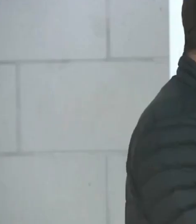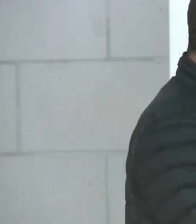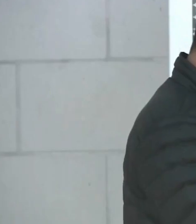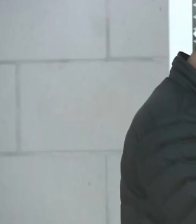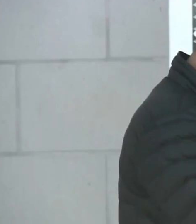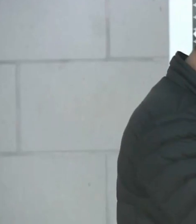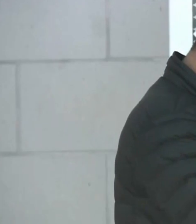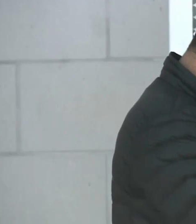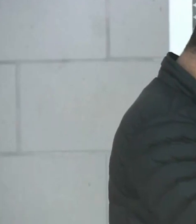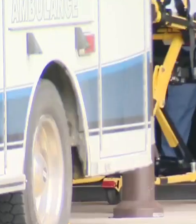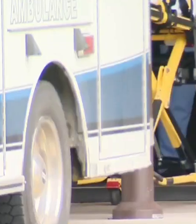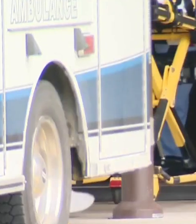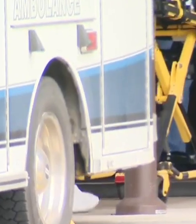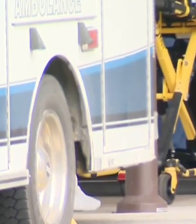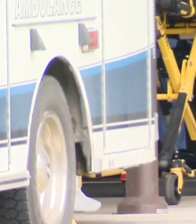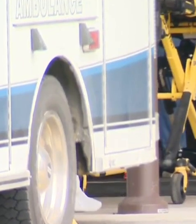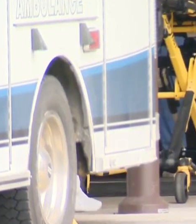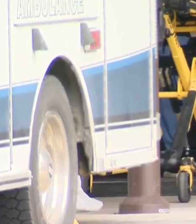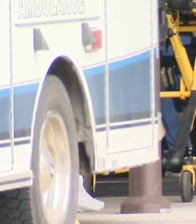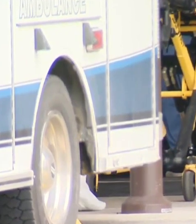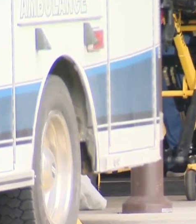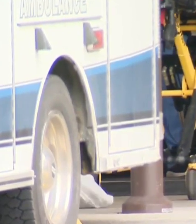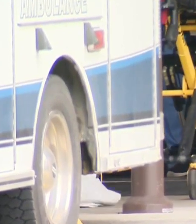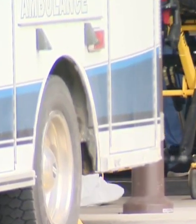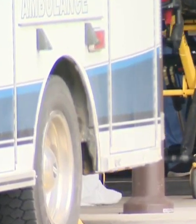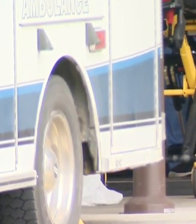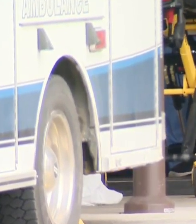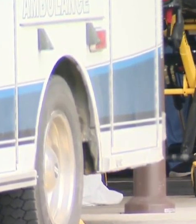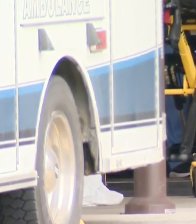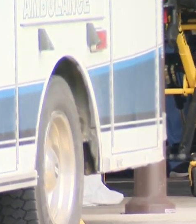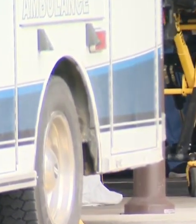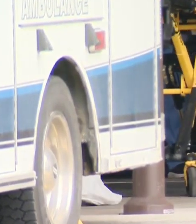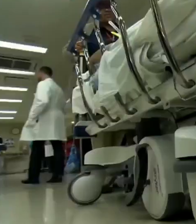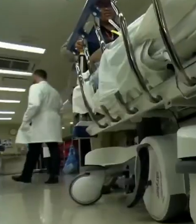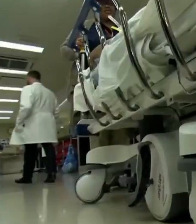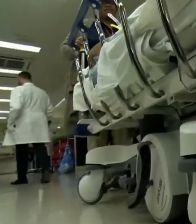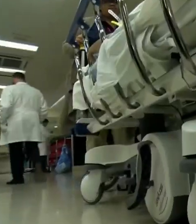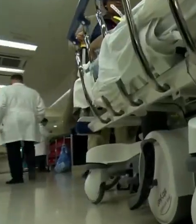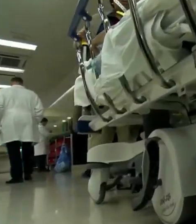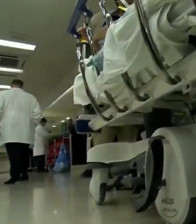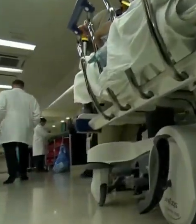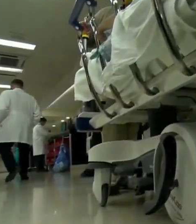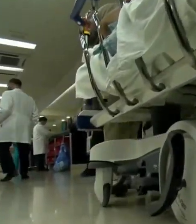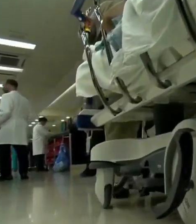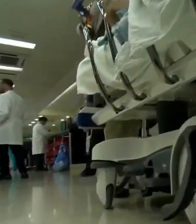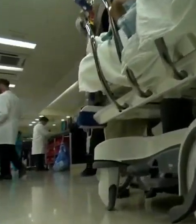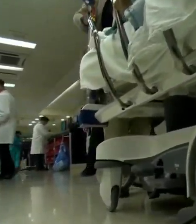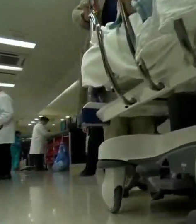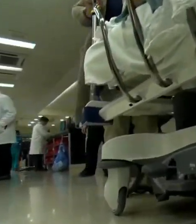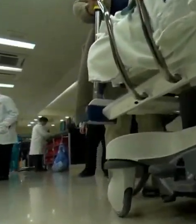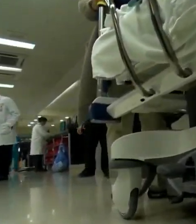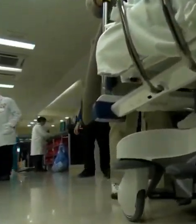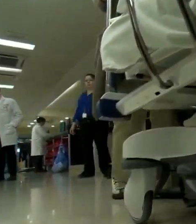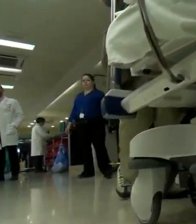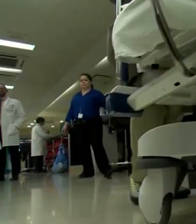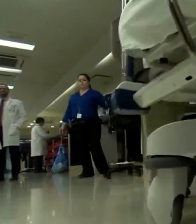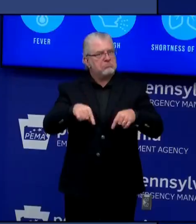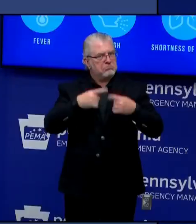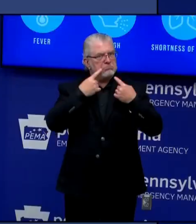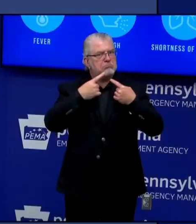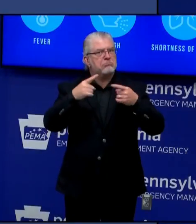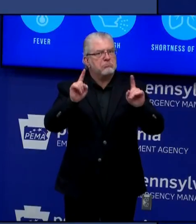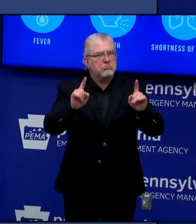is accomplishing the goal of flattening the curve. We were successful in doing that. We did not overwhelm our healthcare